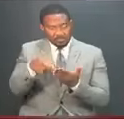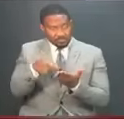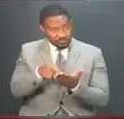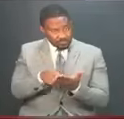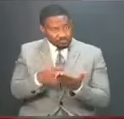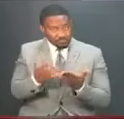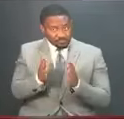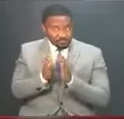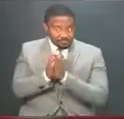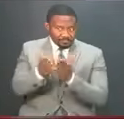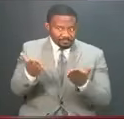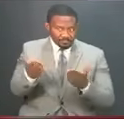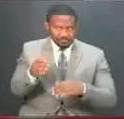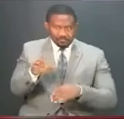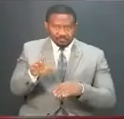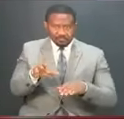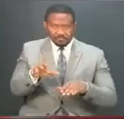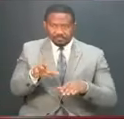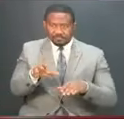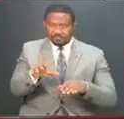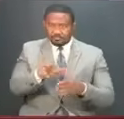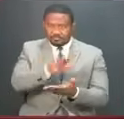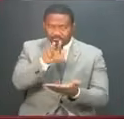ask the House to approve